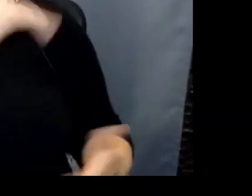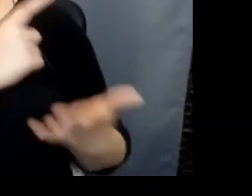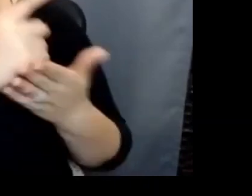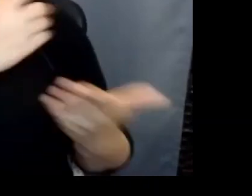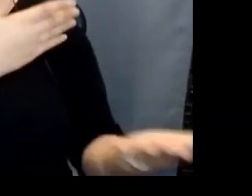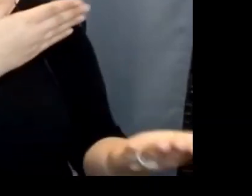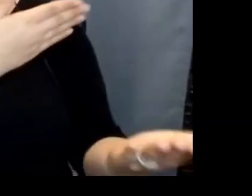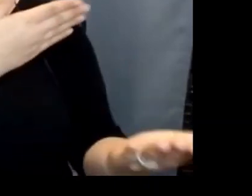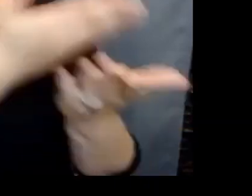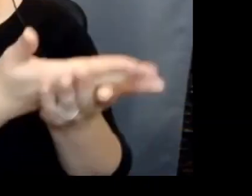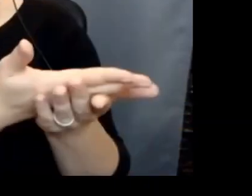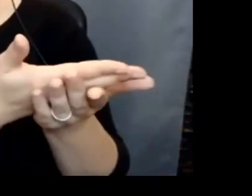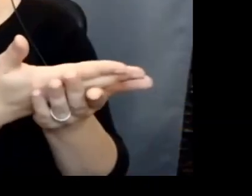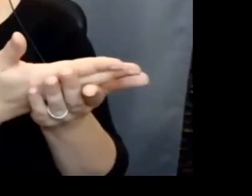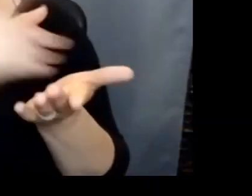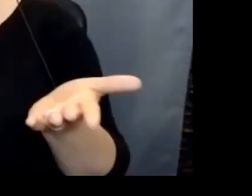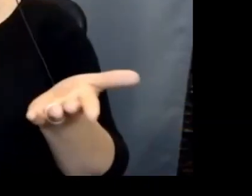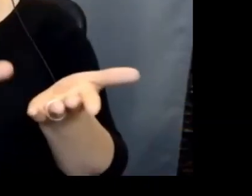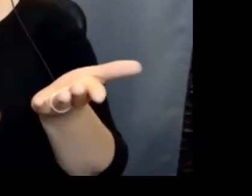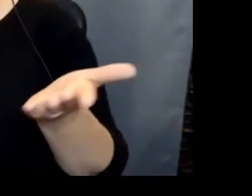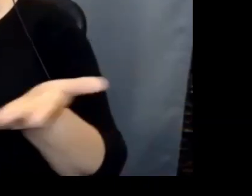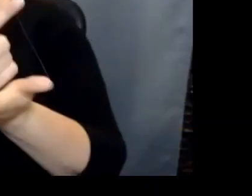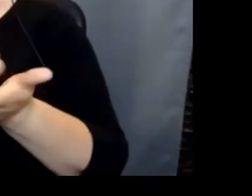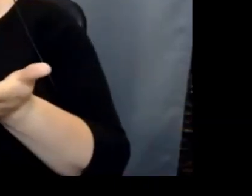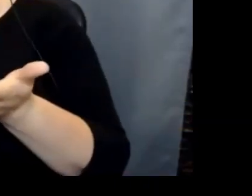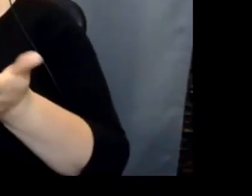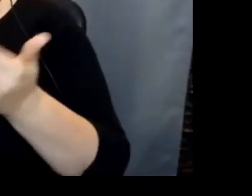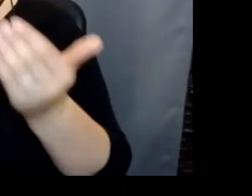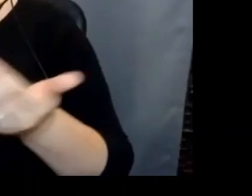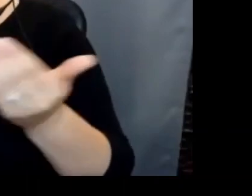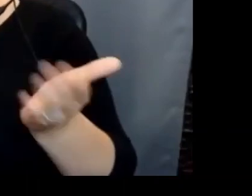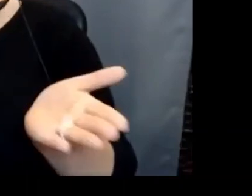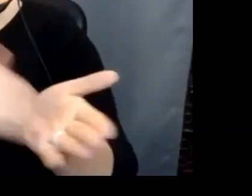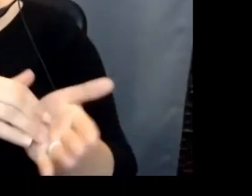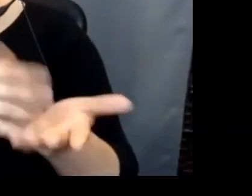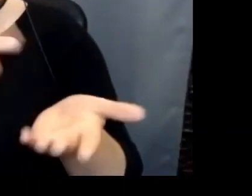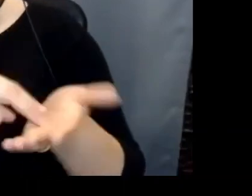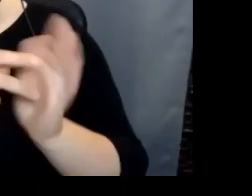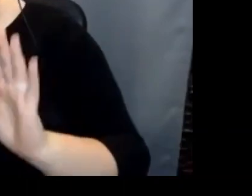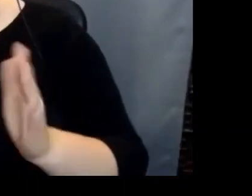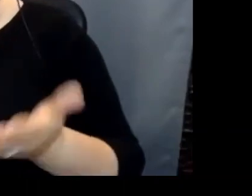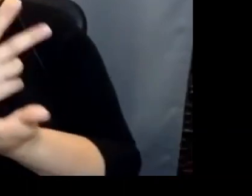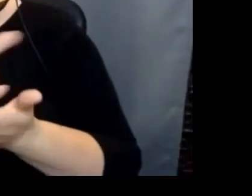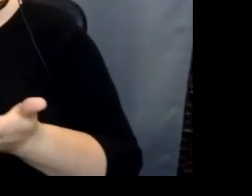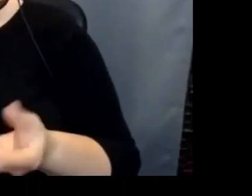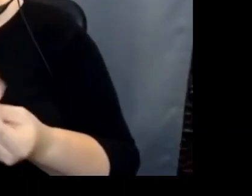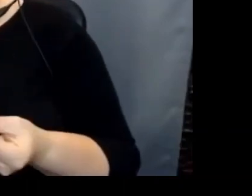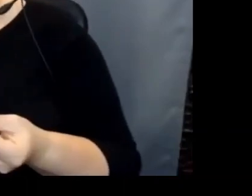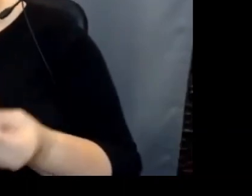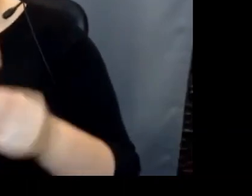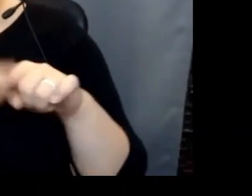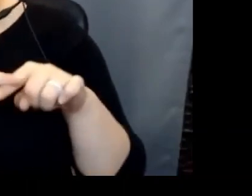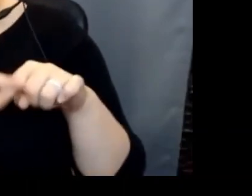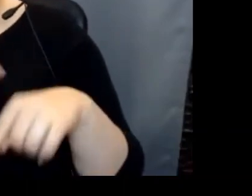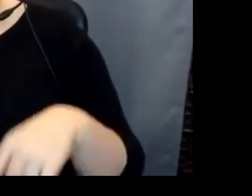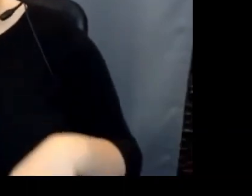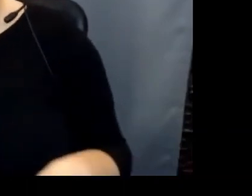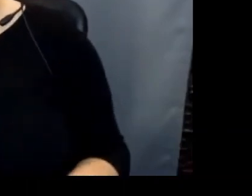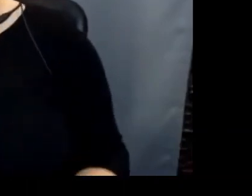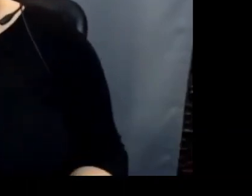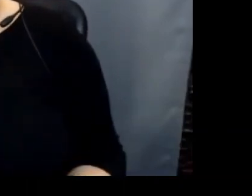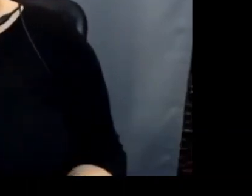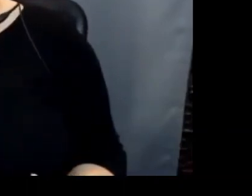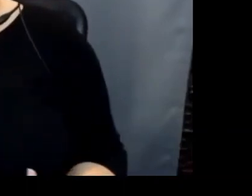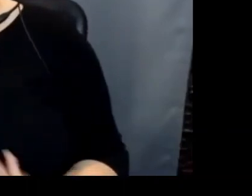much longer than a week to be received and put in the account, depending on the mail system and how quickly they can get it there.